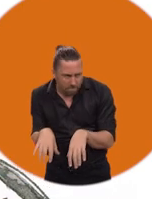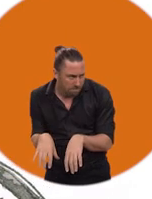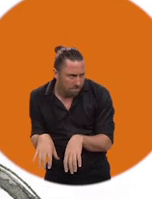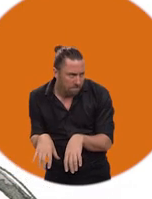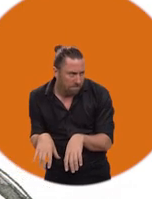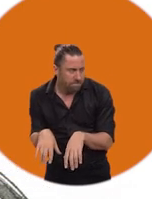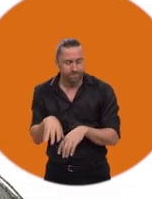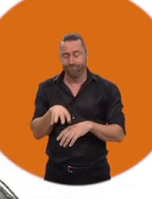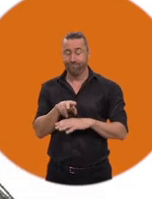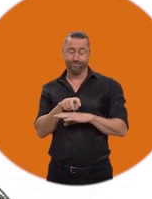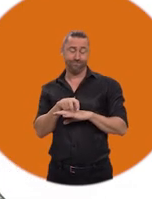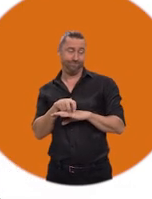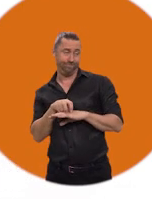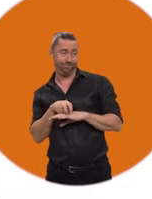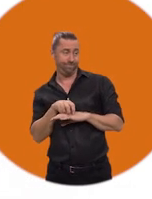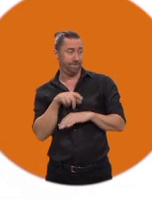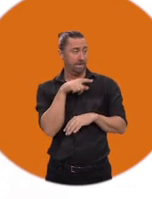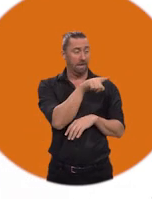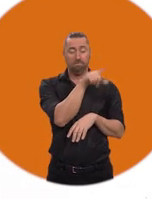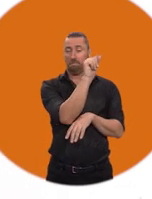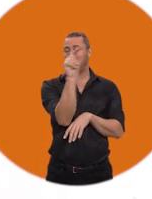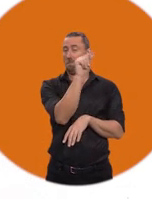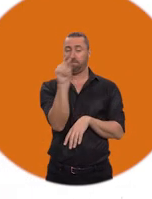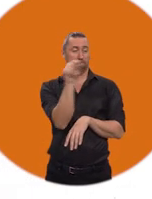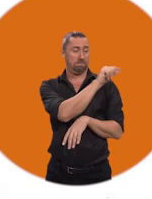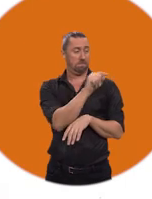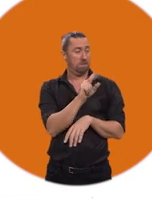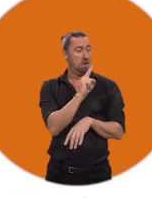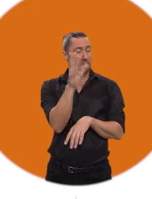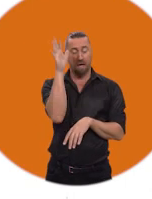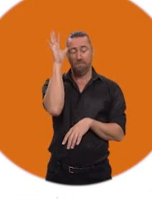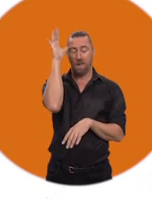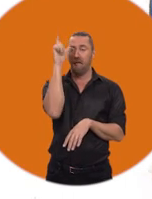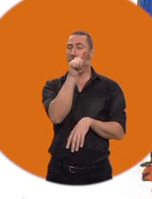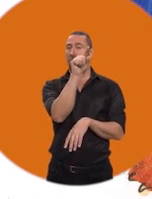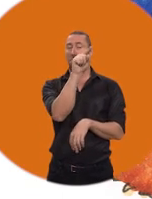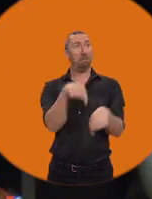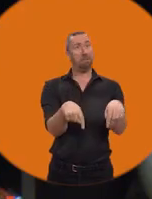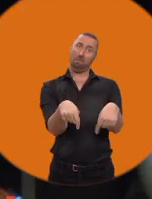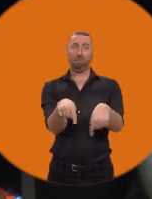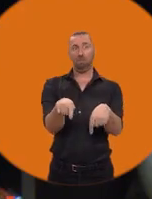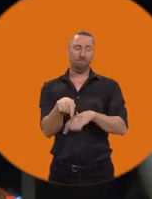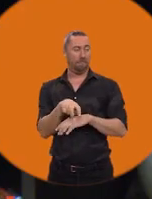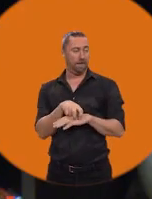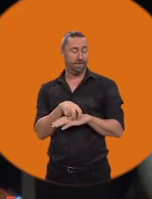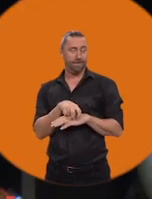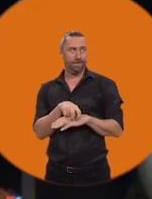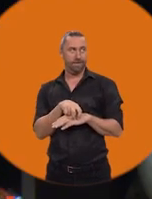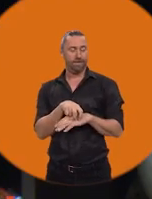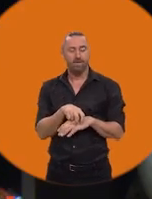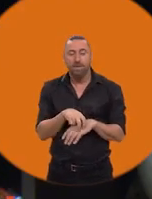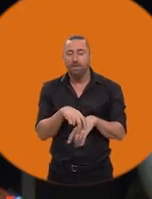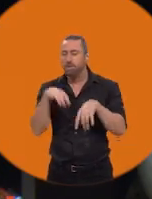said, Funky Chook is not cool. This jibber and jabber, he looks like a fool. The nocturnal